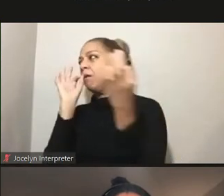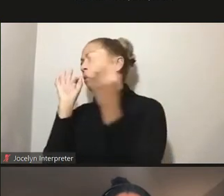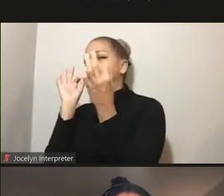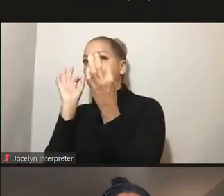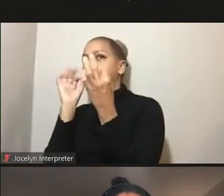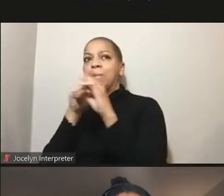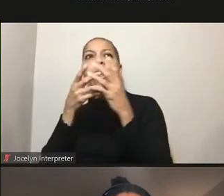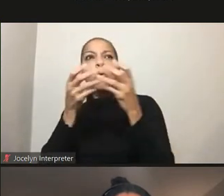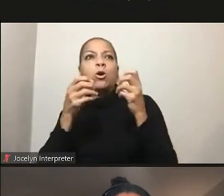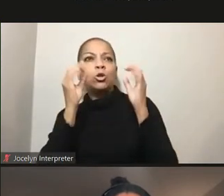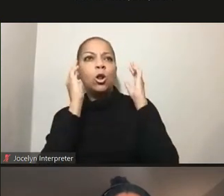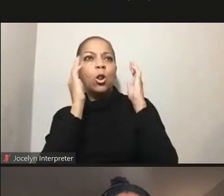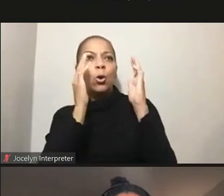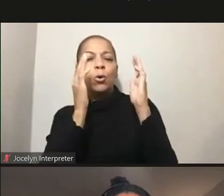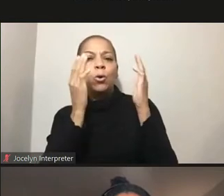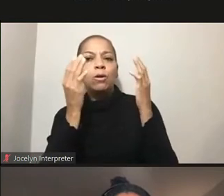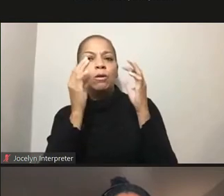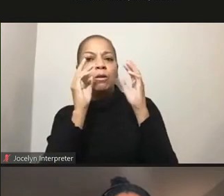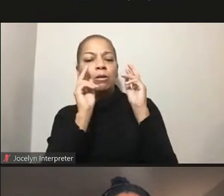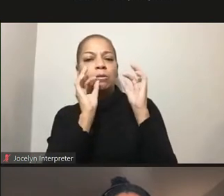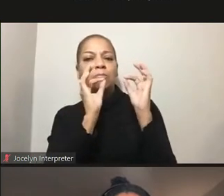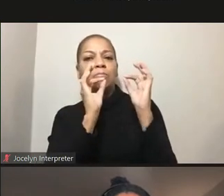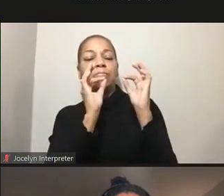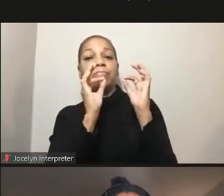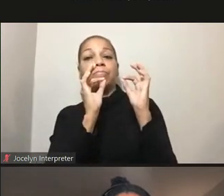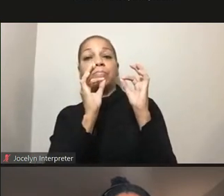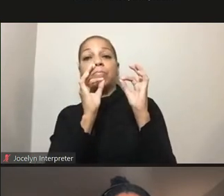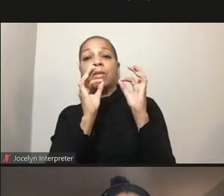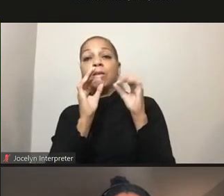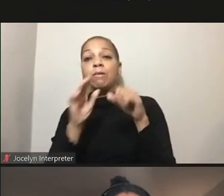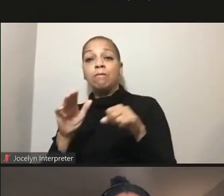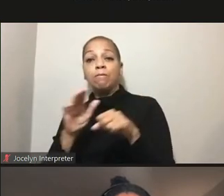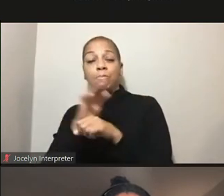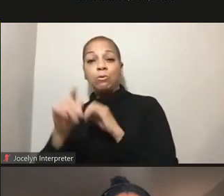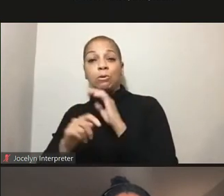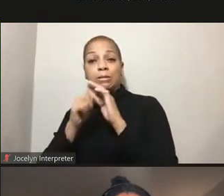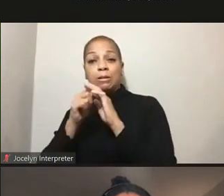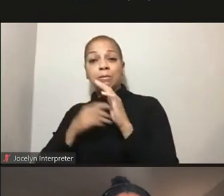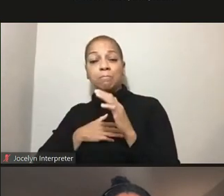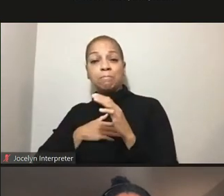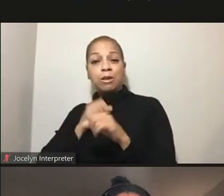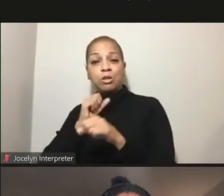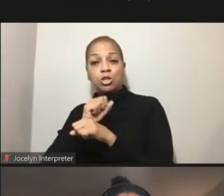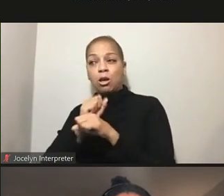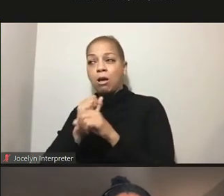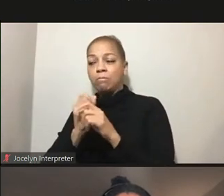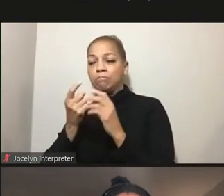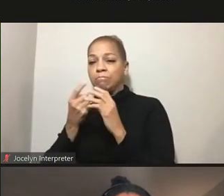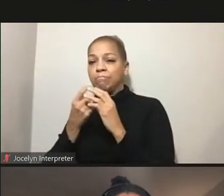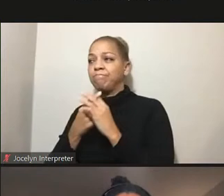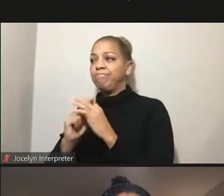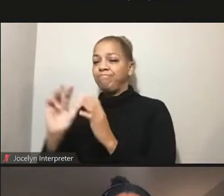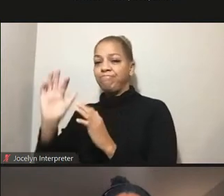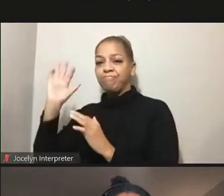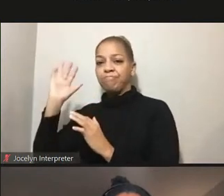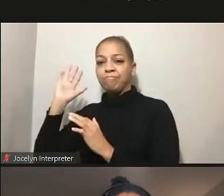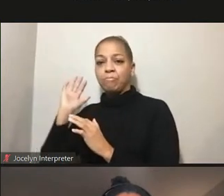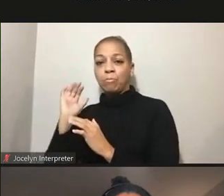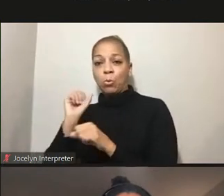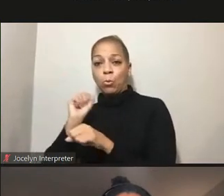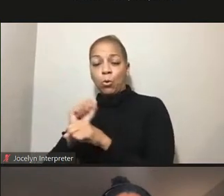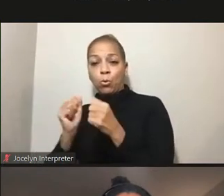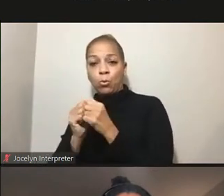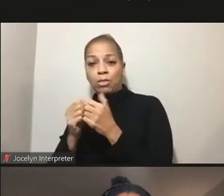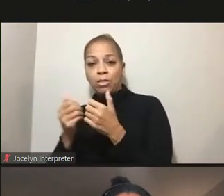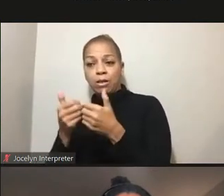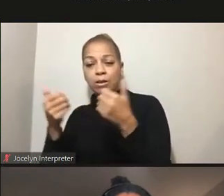And from the entire time of my career, from my work dealing with the annihilation of a group of people